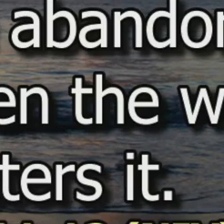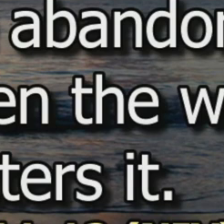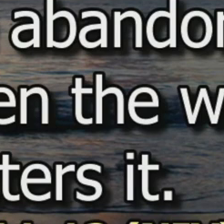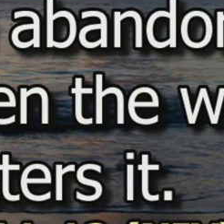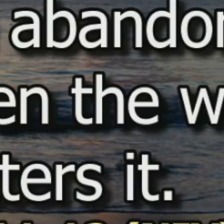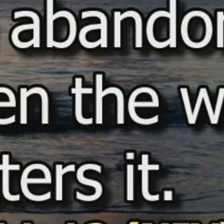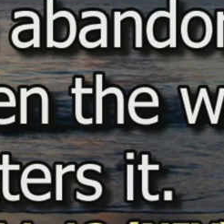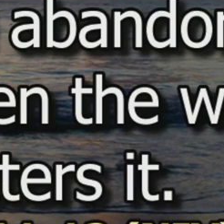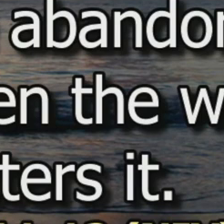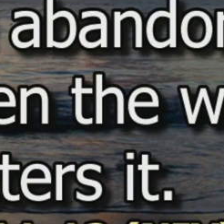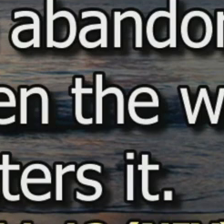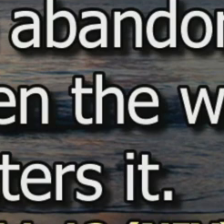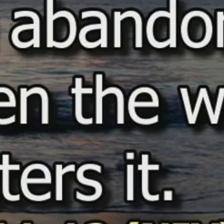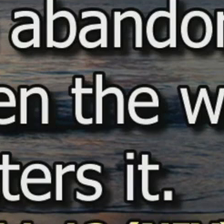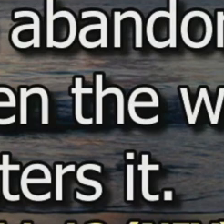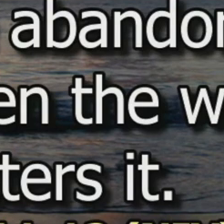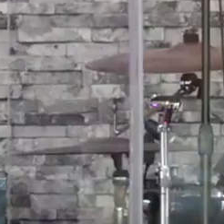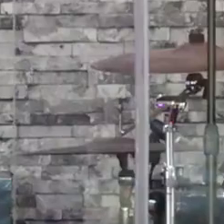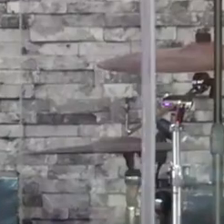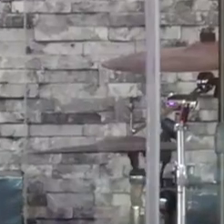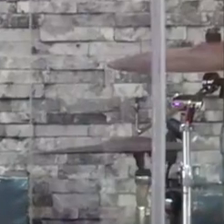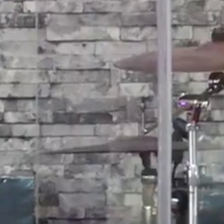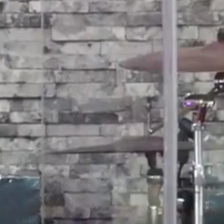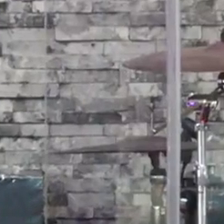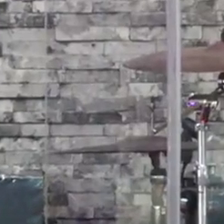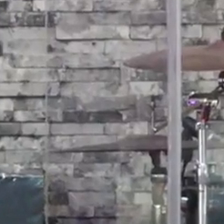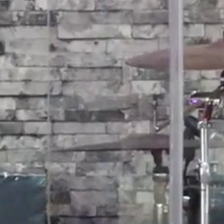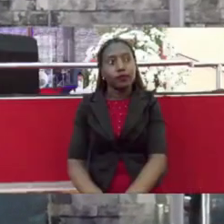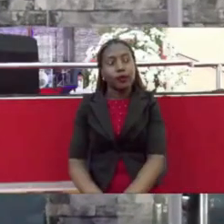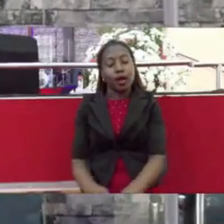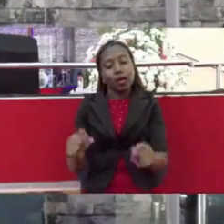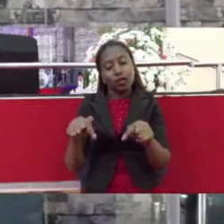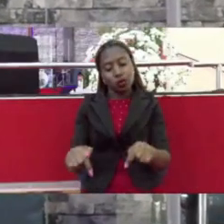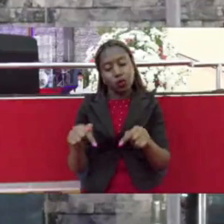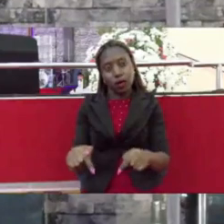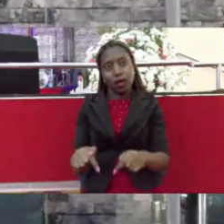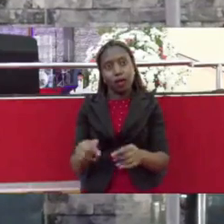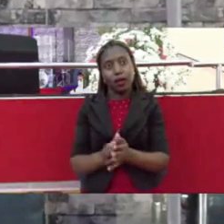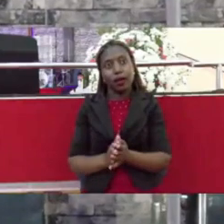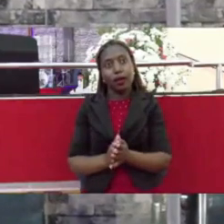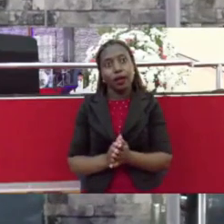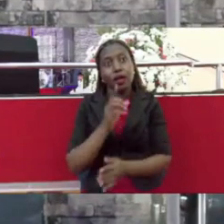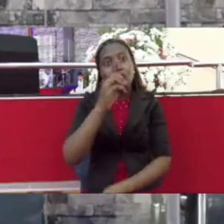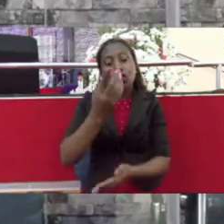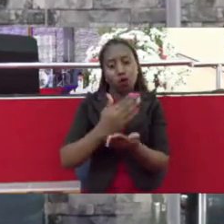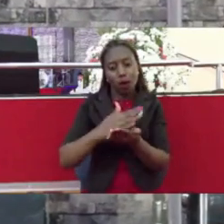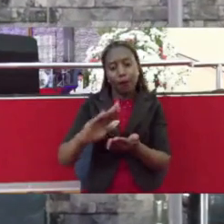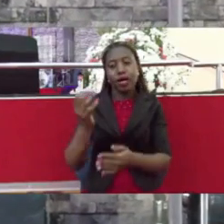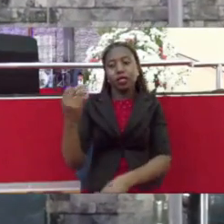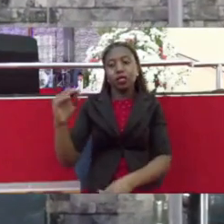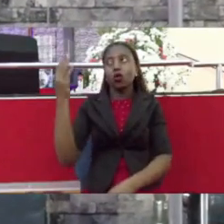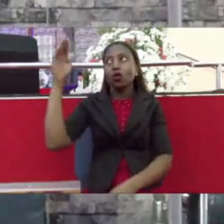the Lord. Tukumbuke kwamba sisi ni wa dhamana mbele ya macho ya Mungu. Today are you part of his flock? Je,